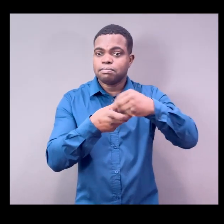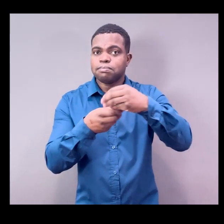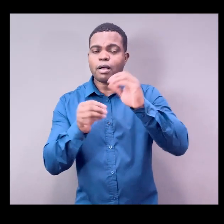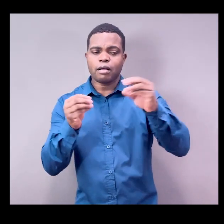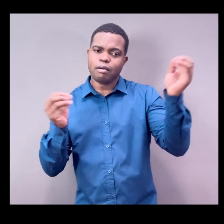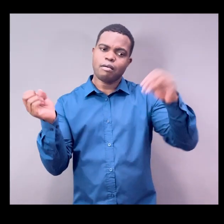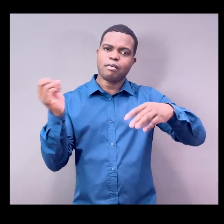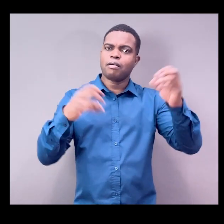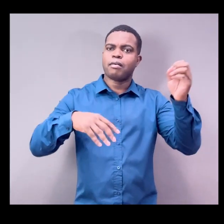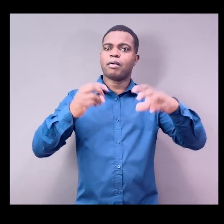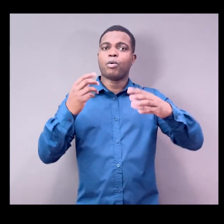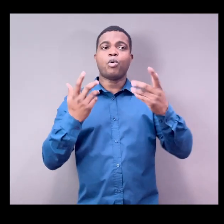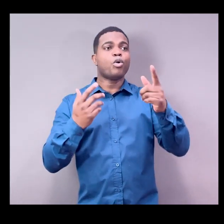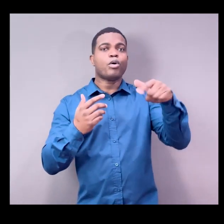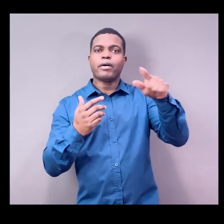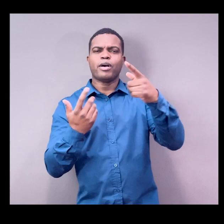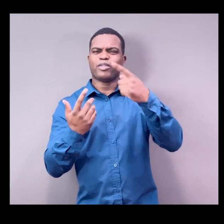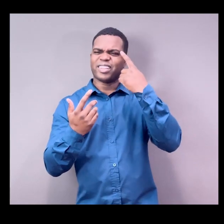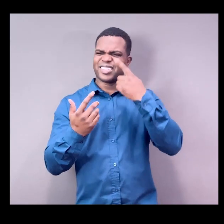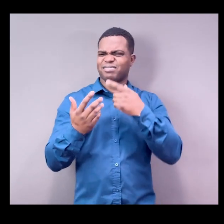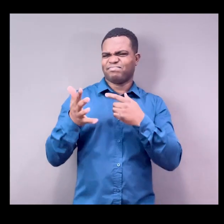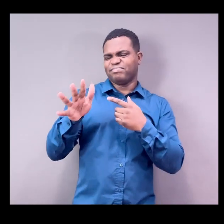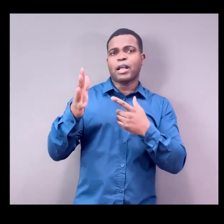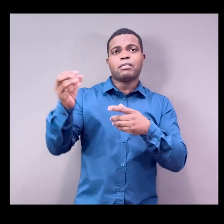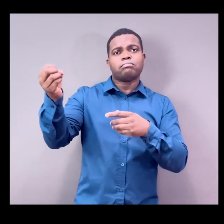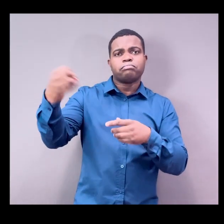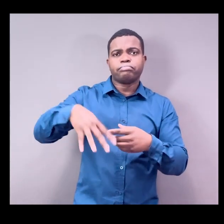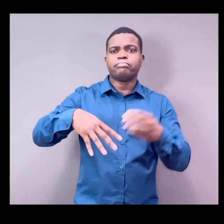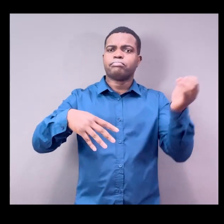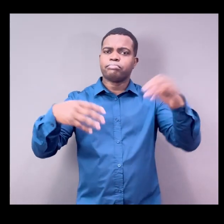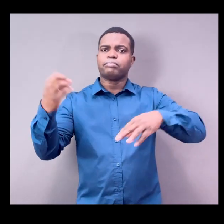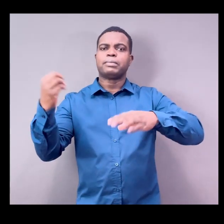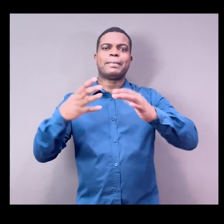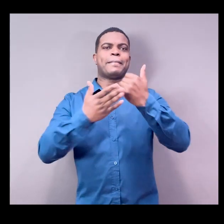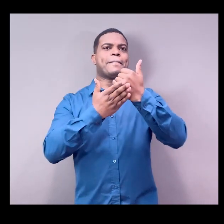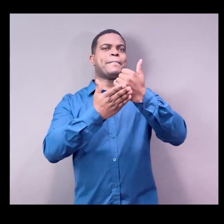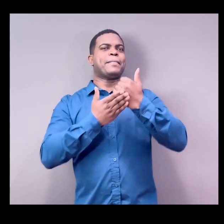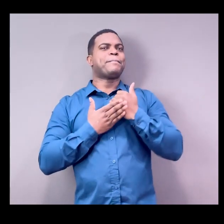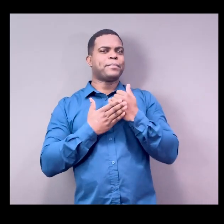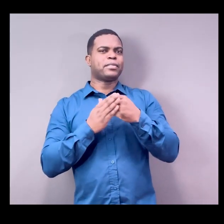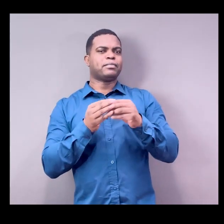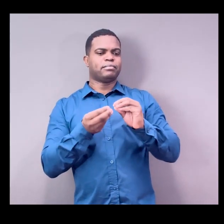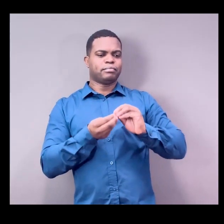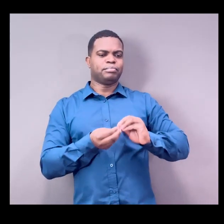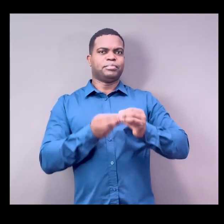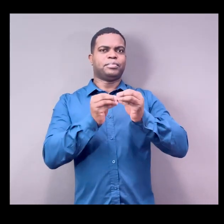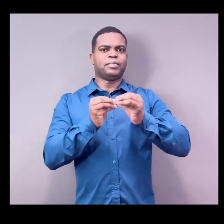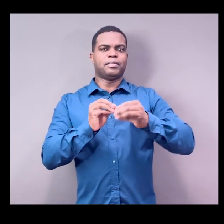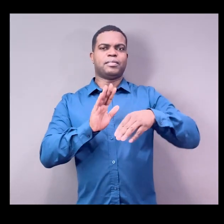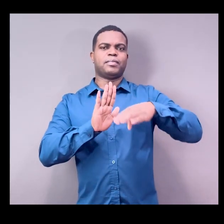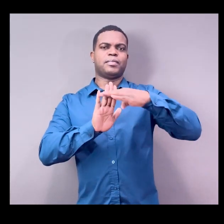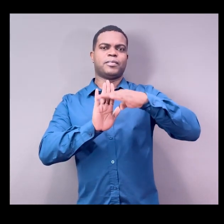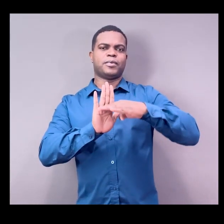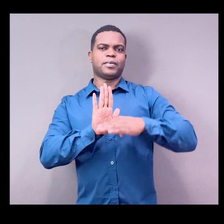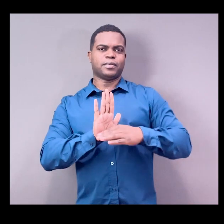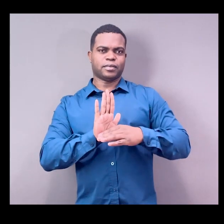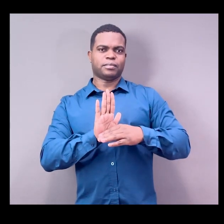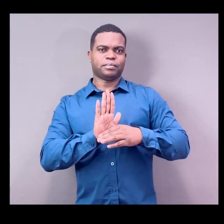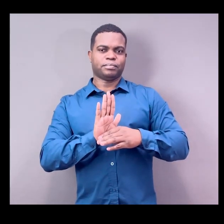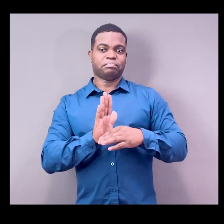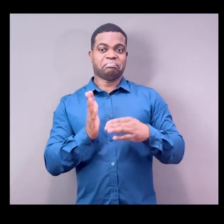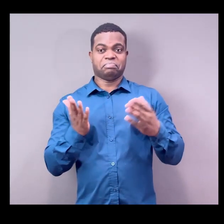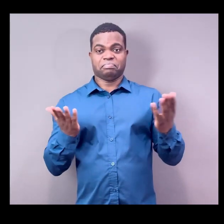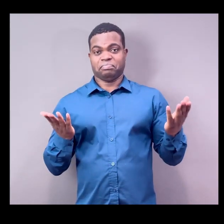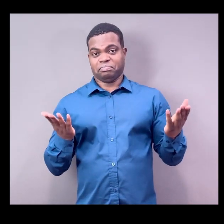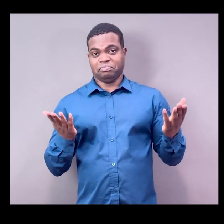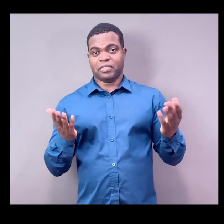contribution. When you facilitate brainstorming sessions, people will come out with different lists. Even the funniest